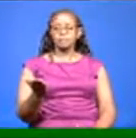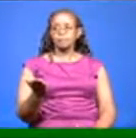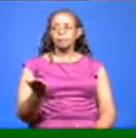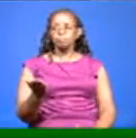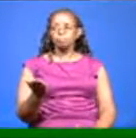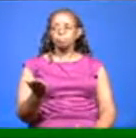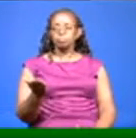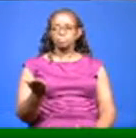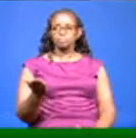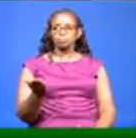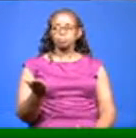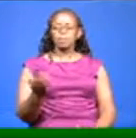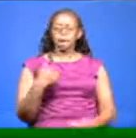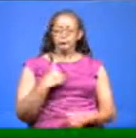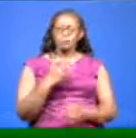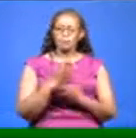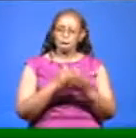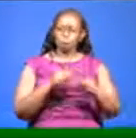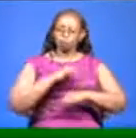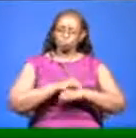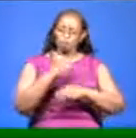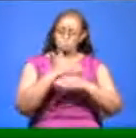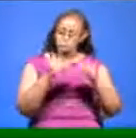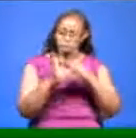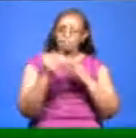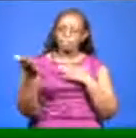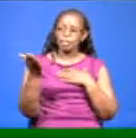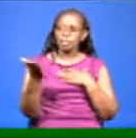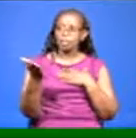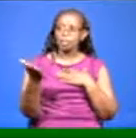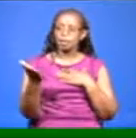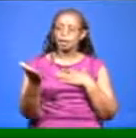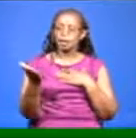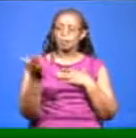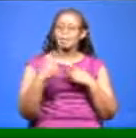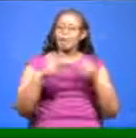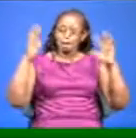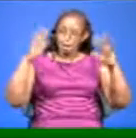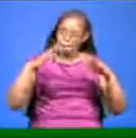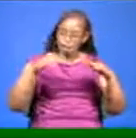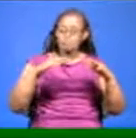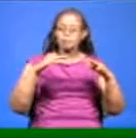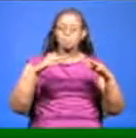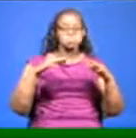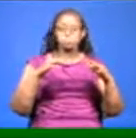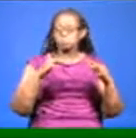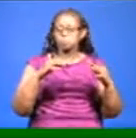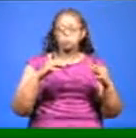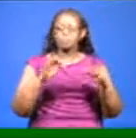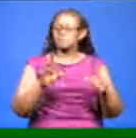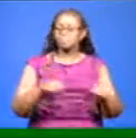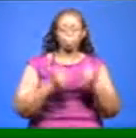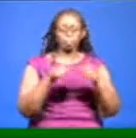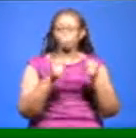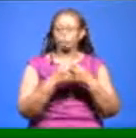of some schools and what have you, that the rains are going to spoil some of these constructions. Mr.